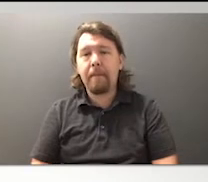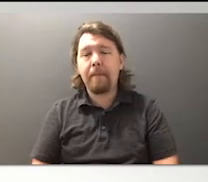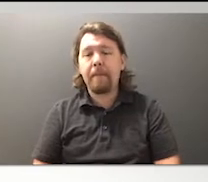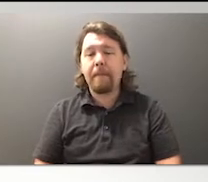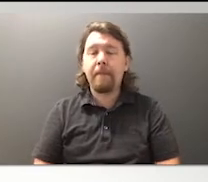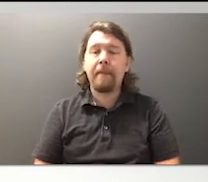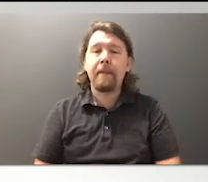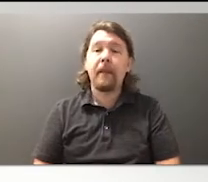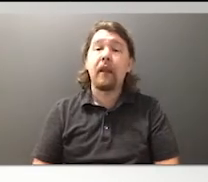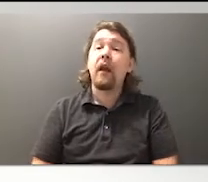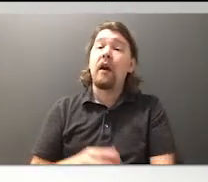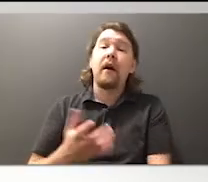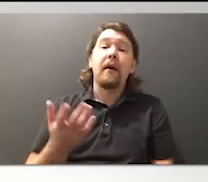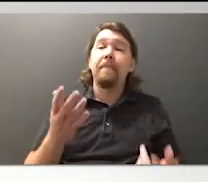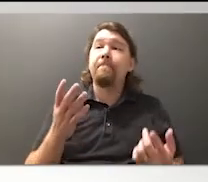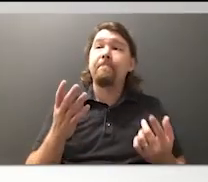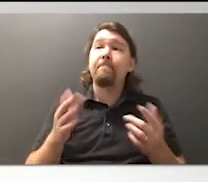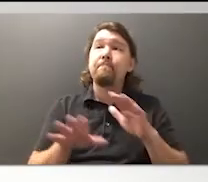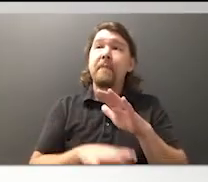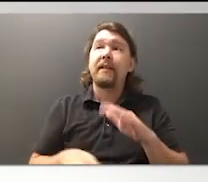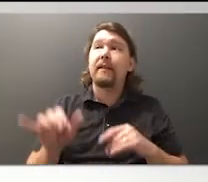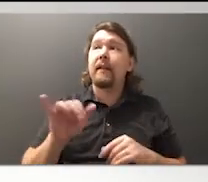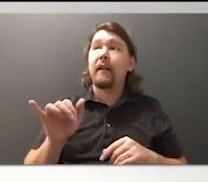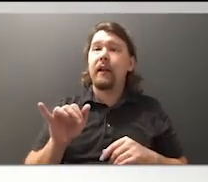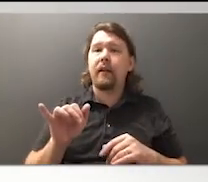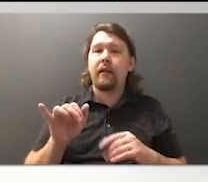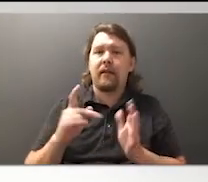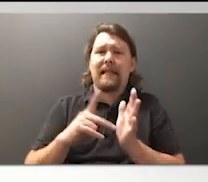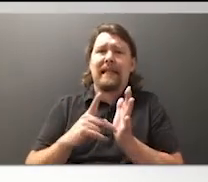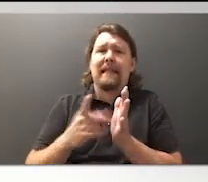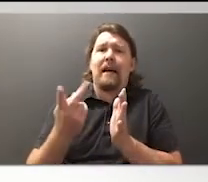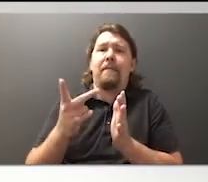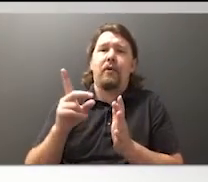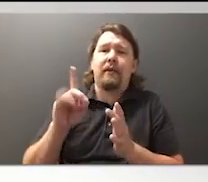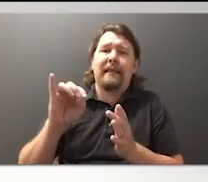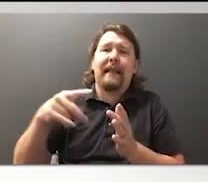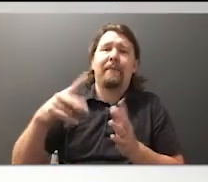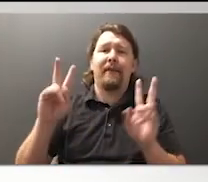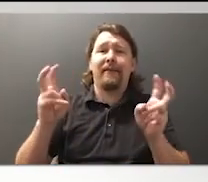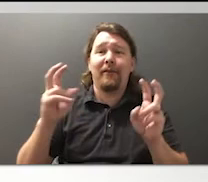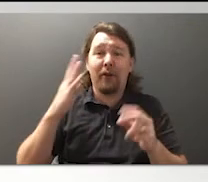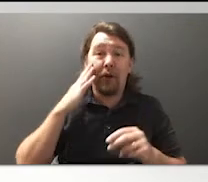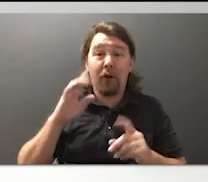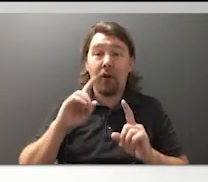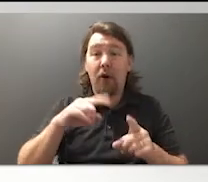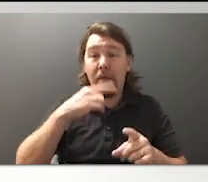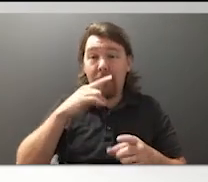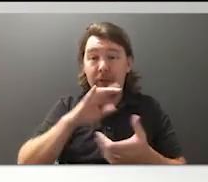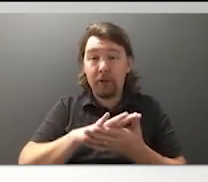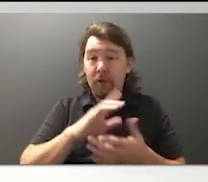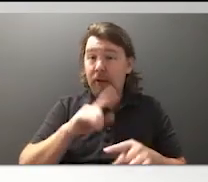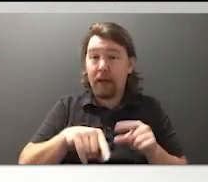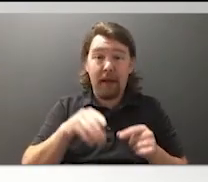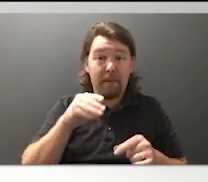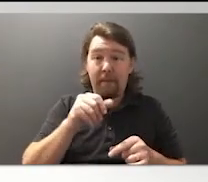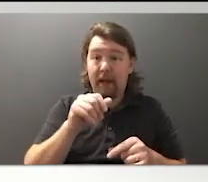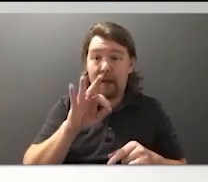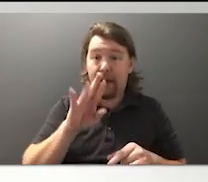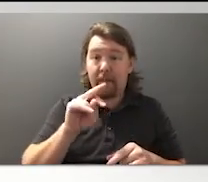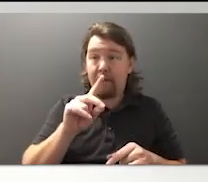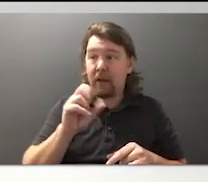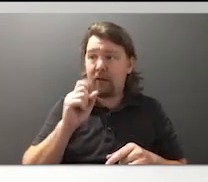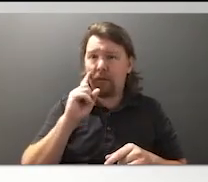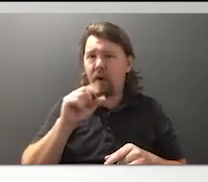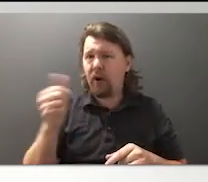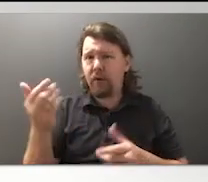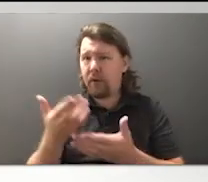Well, you can't, so it's basically like double dipping, right? So if you go to the public school district, then you can't get the funds for other things. So